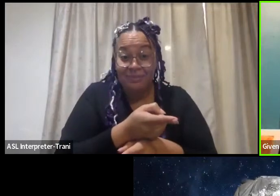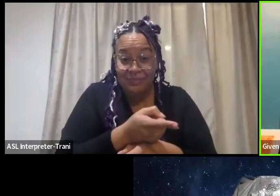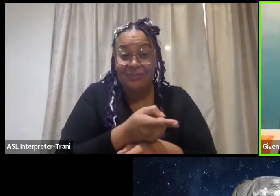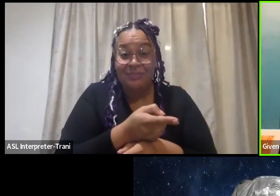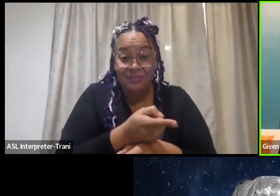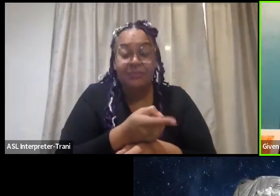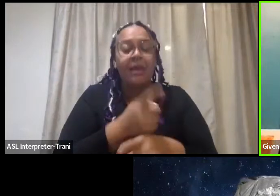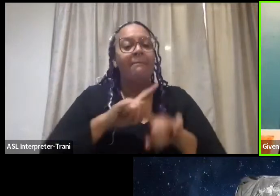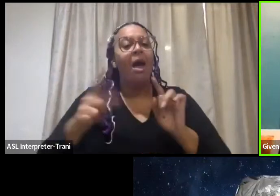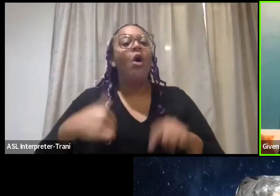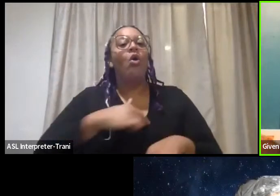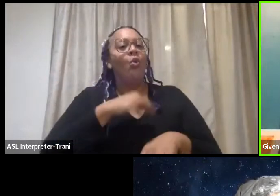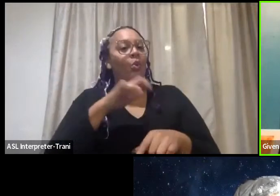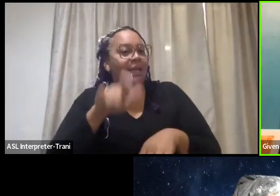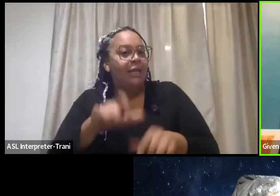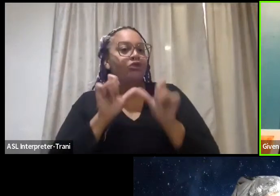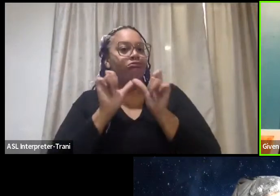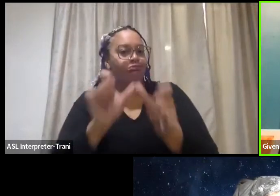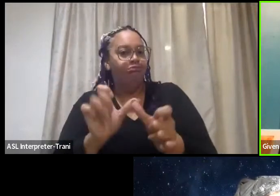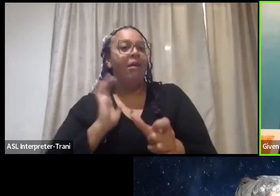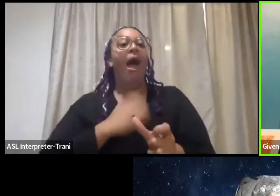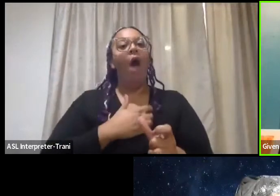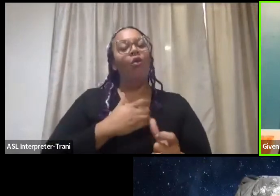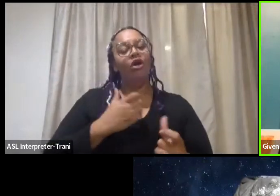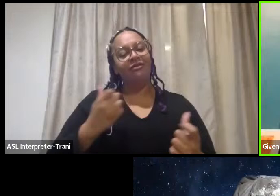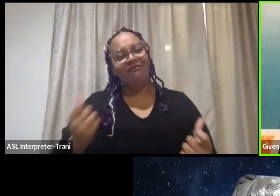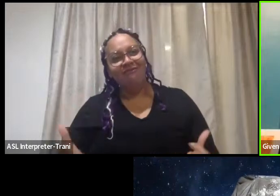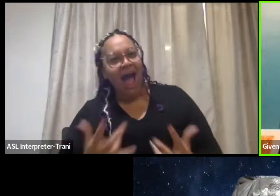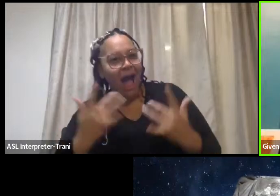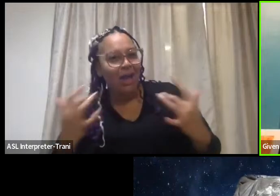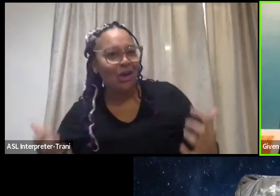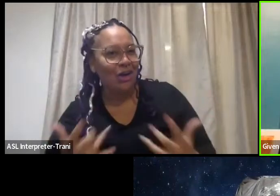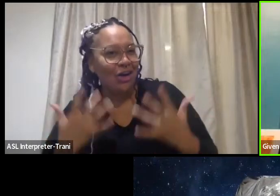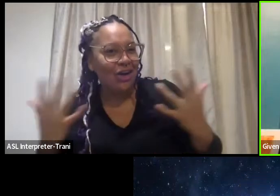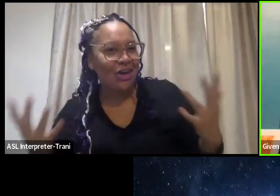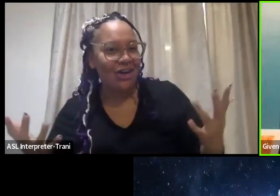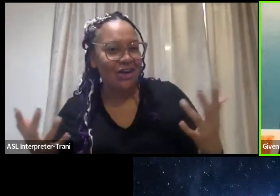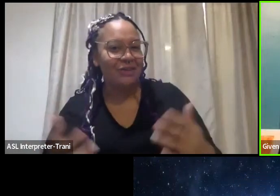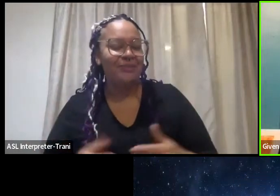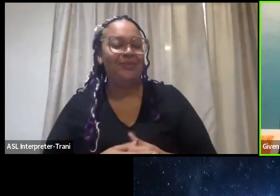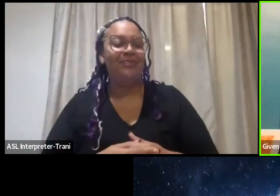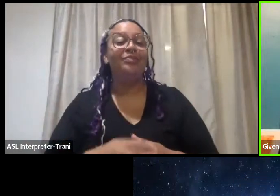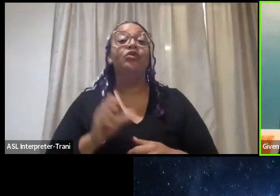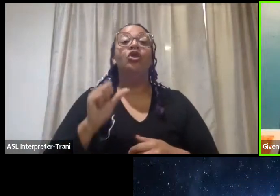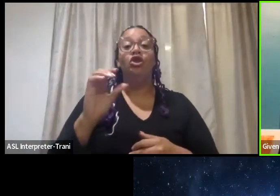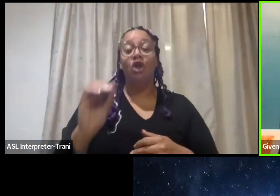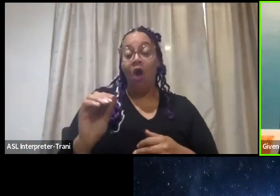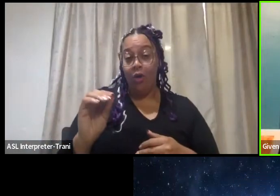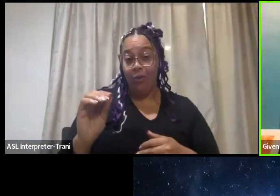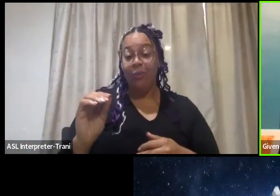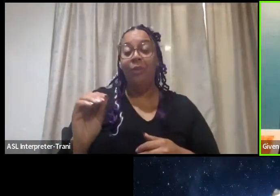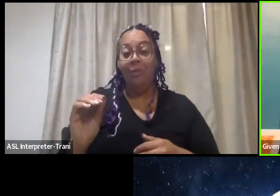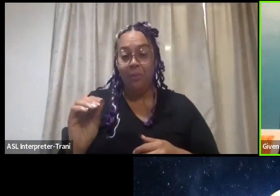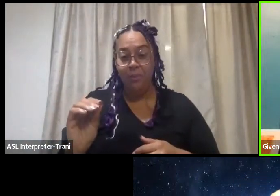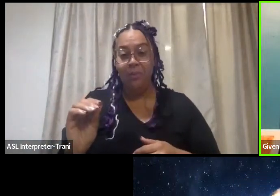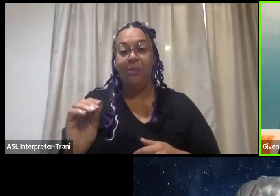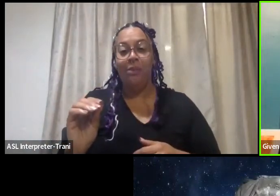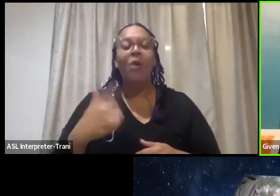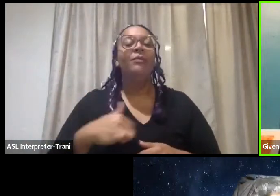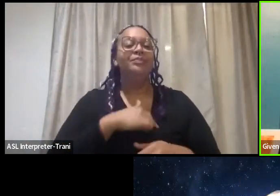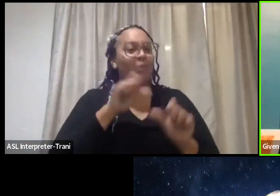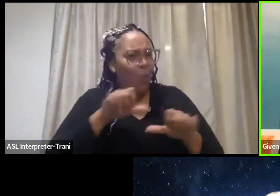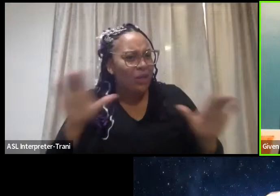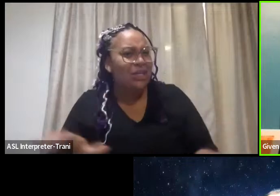our fire. Wow, that came through loud and fast. So, okay, we can do this.